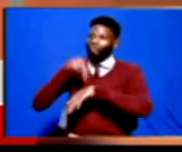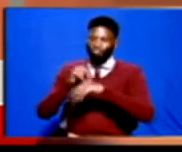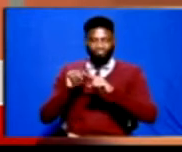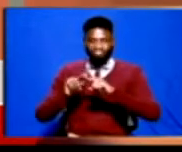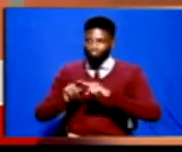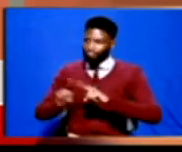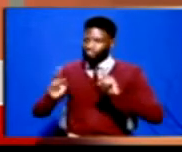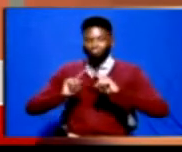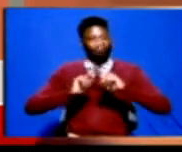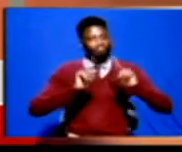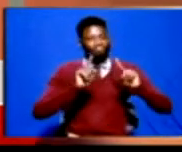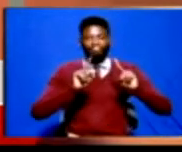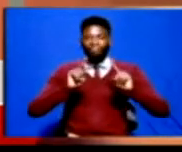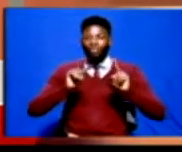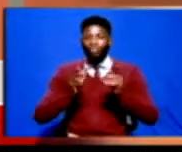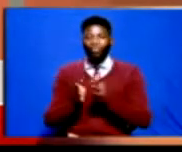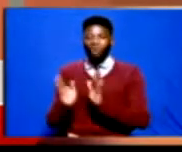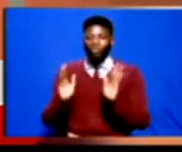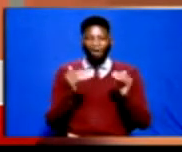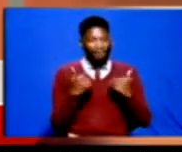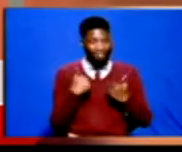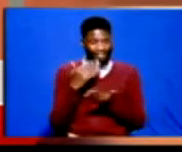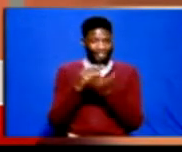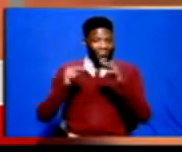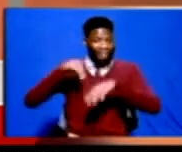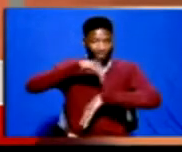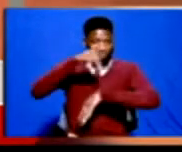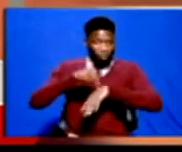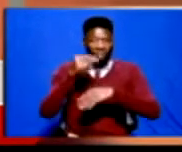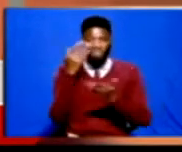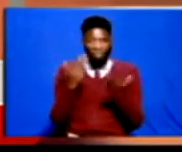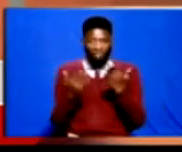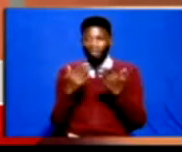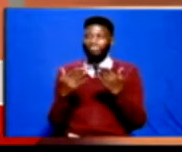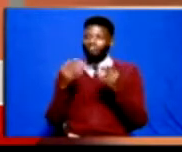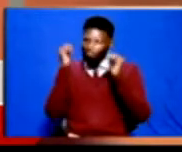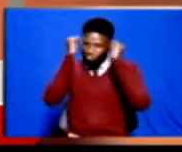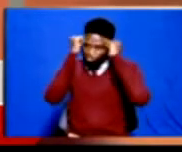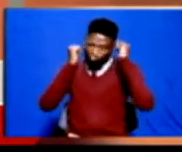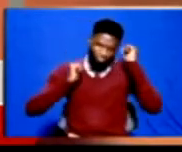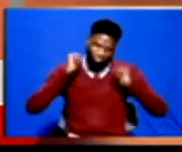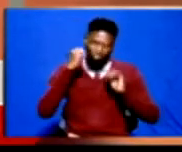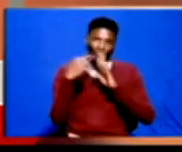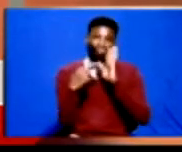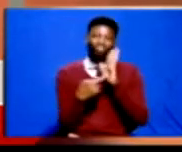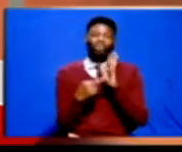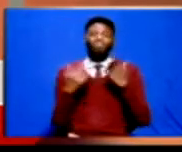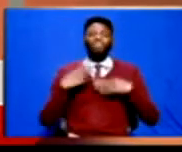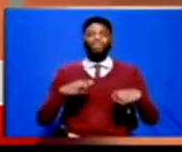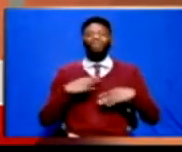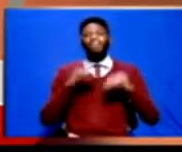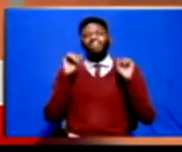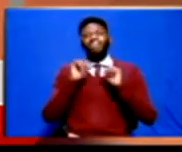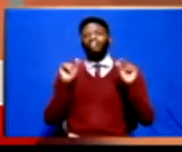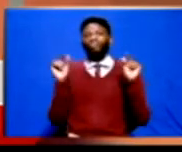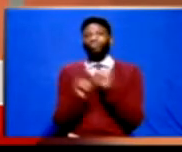it. There are nations whereby, maybe because of military rule and authoritarianism, you are able to move people within a record time of